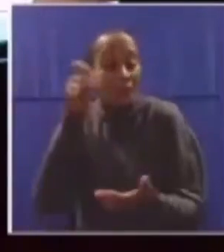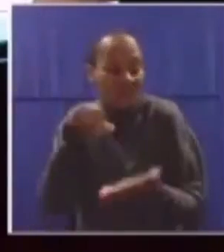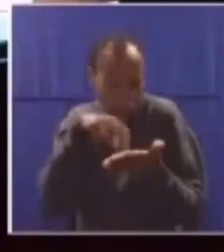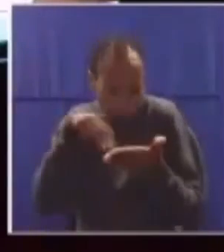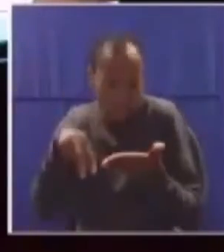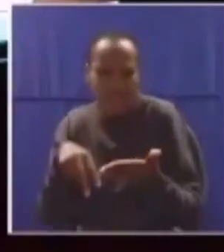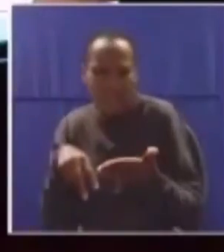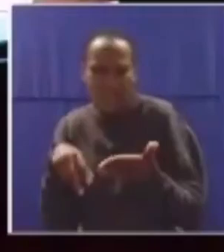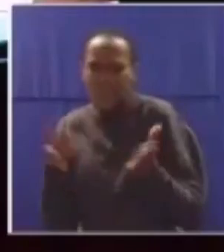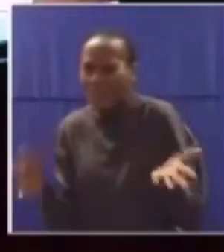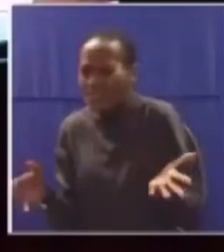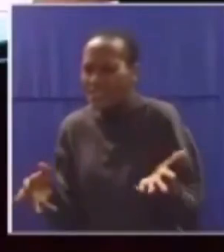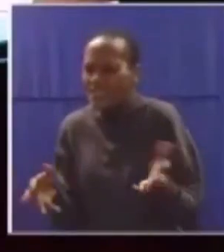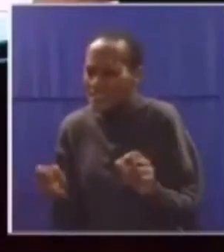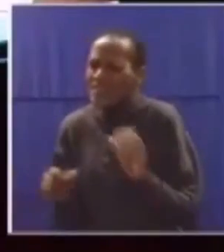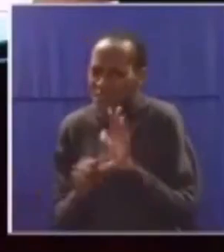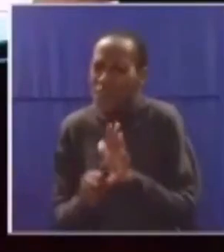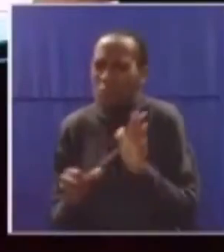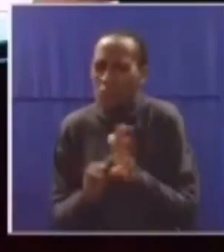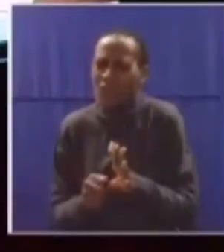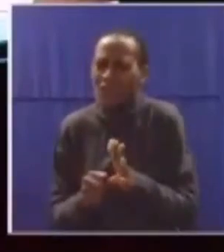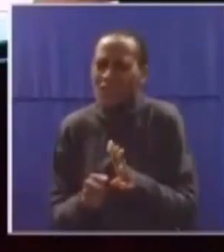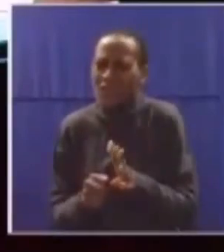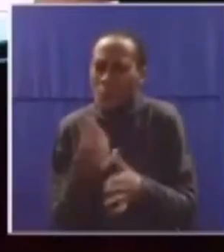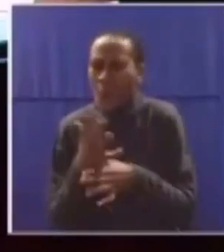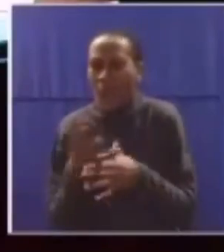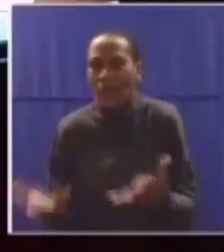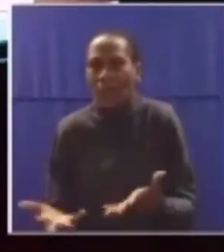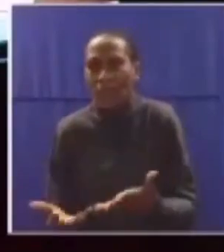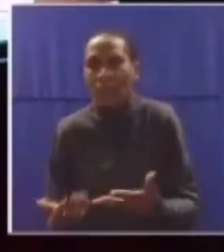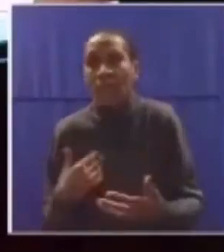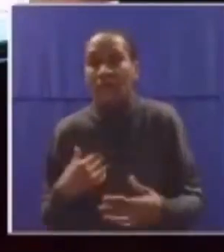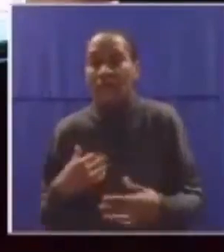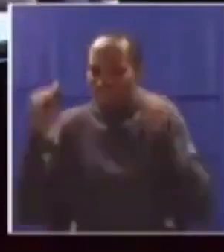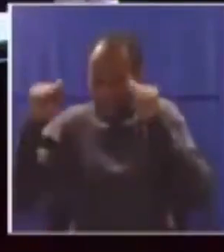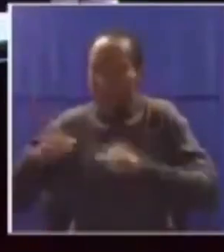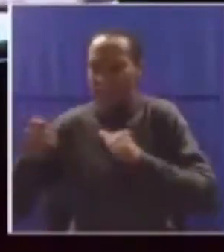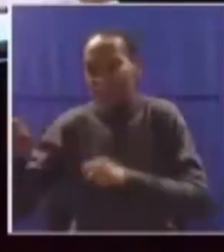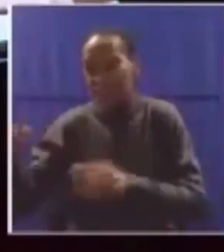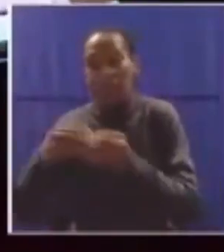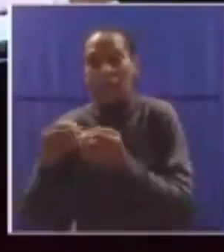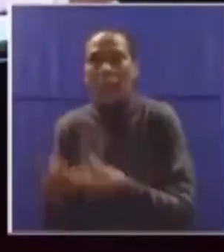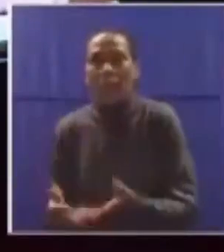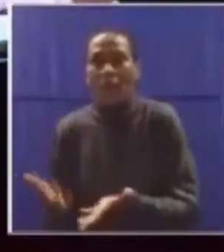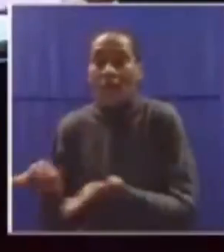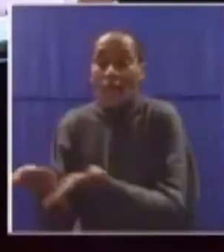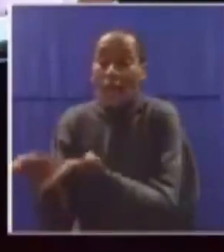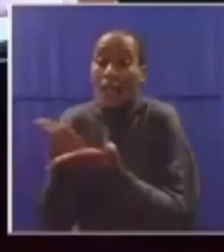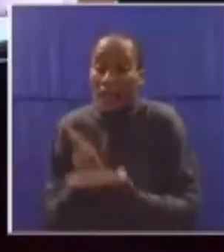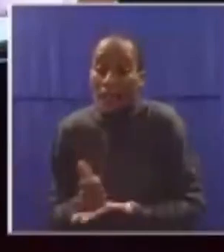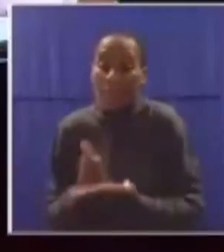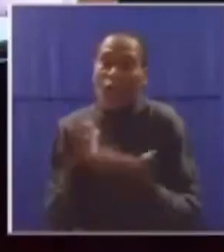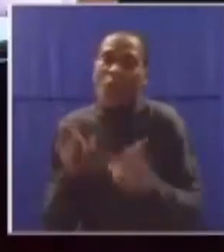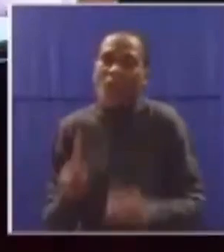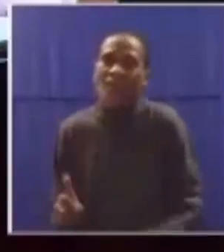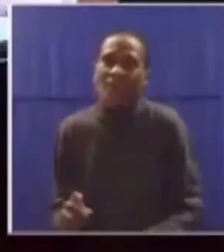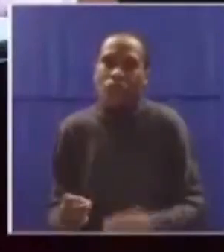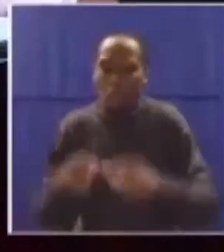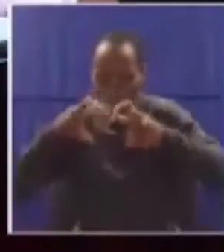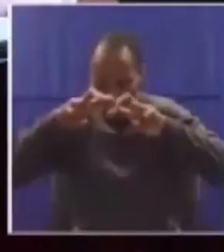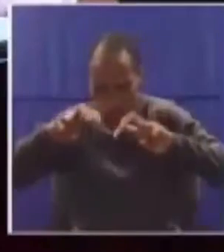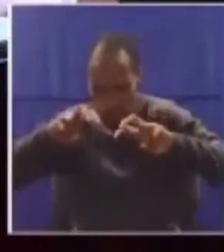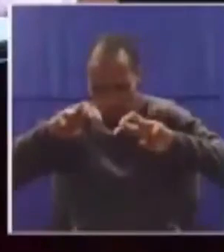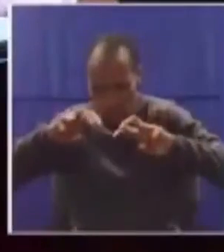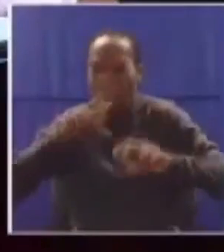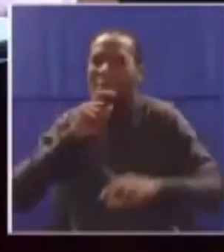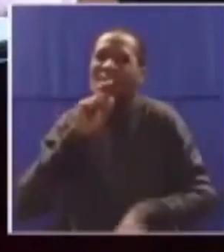a very sophisticated exercise. And I agree with him that what is very helpful for us as South Africa is to unpack, to say, what